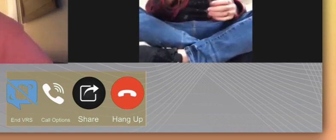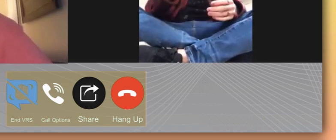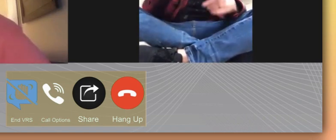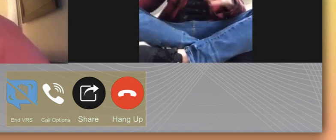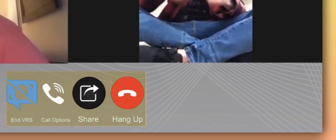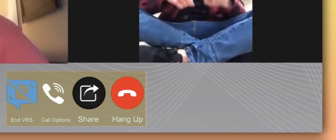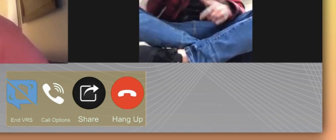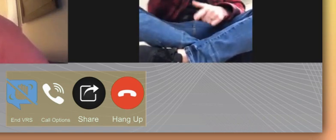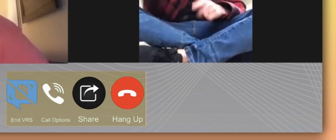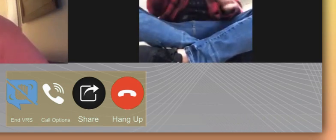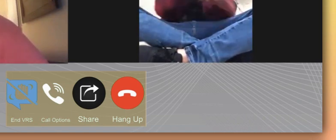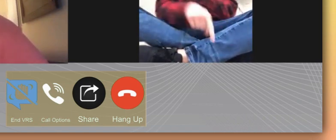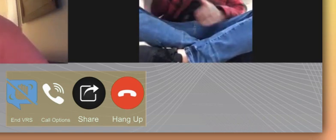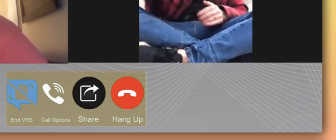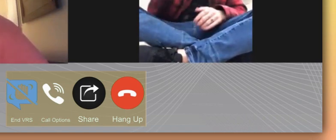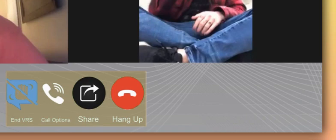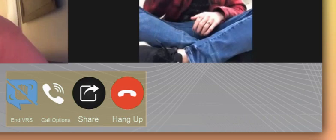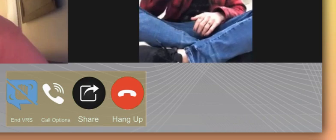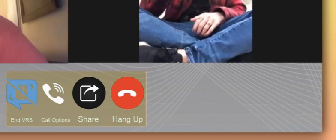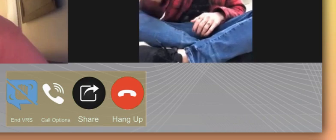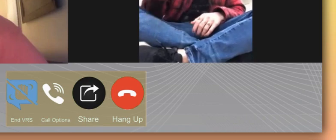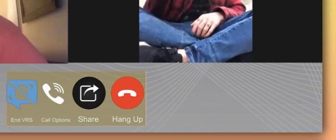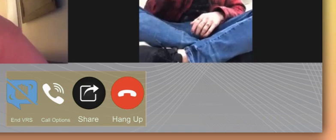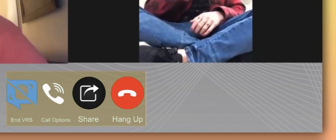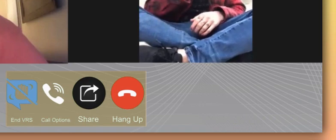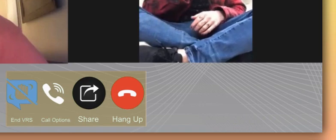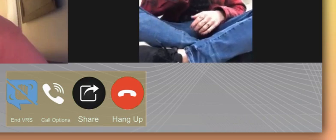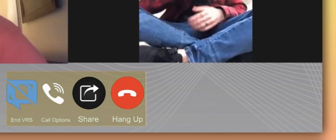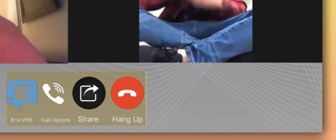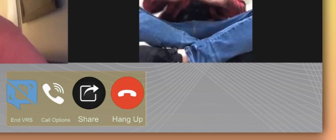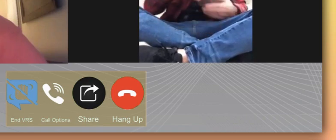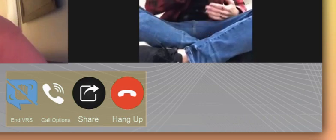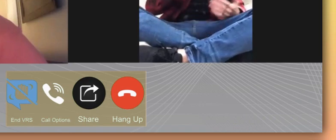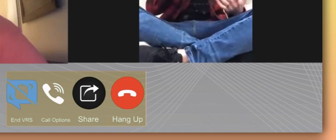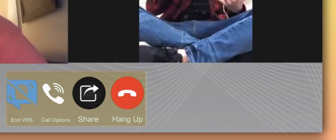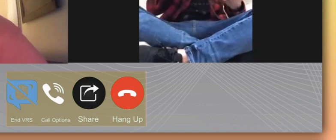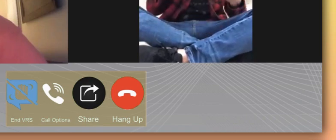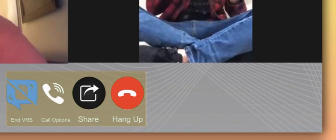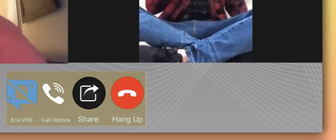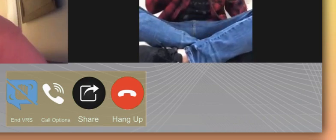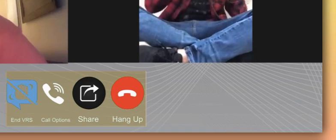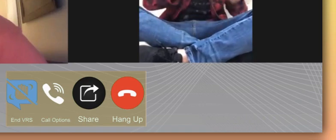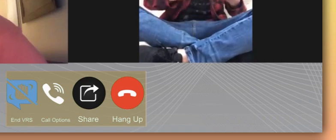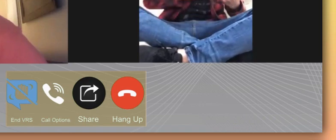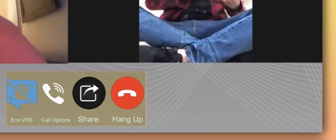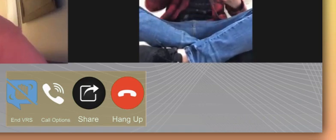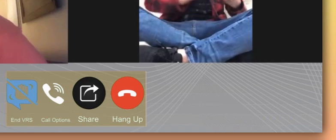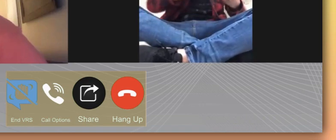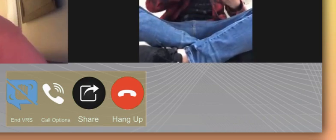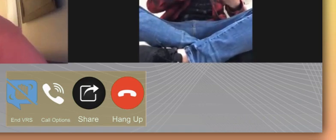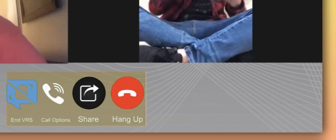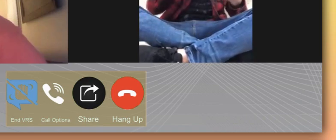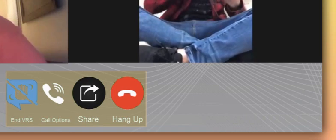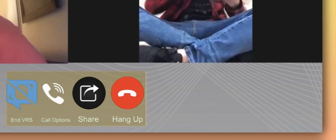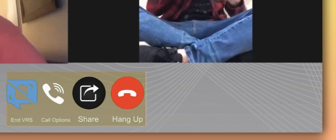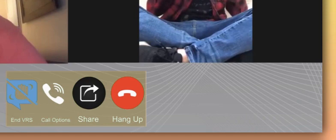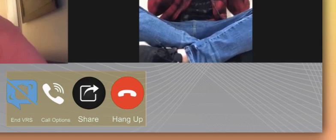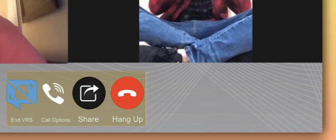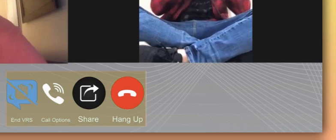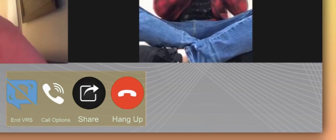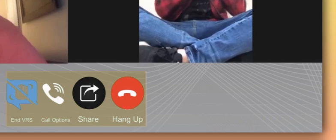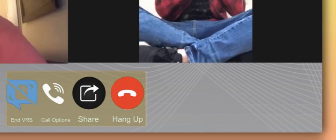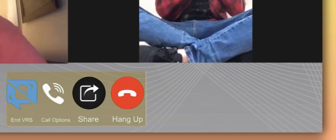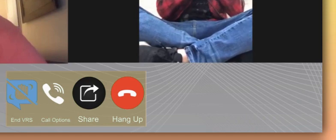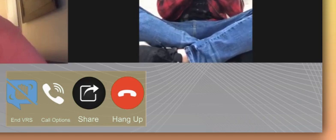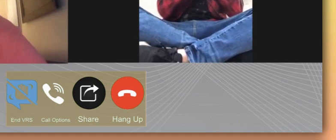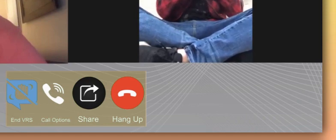interpret for the times when the hospital doesn't want to pay for a professional and then they go and kill themselves like Alex did. And I am left